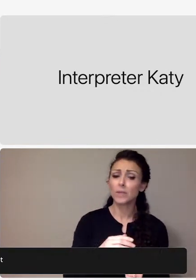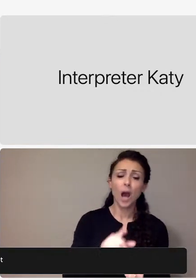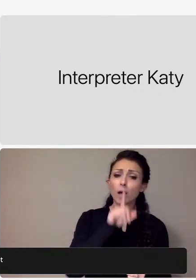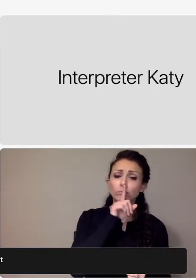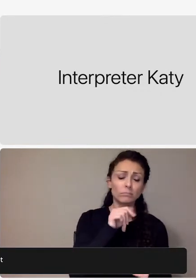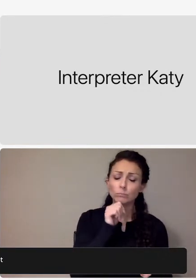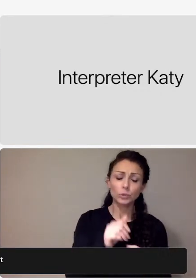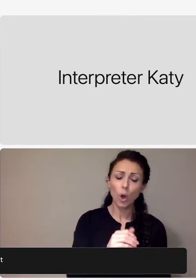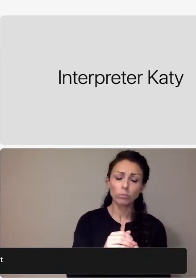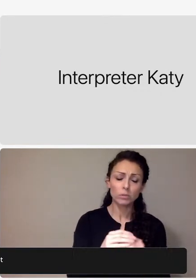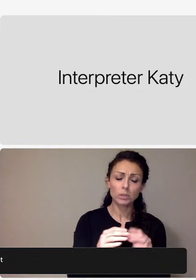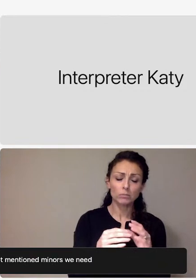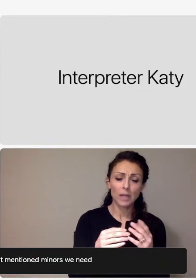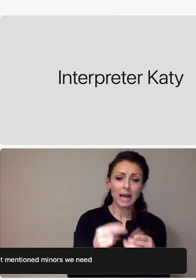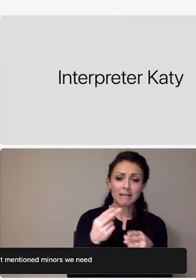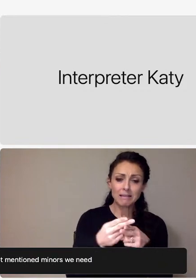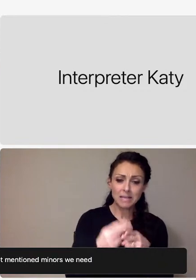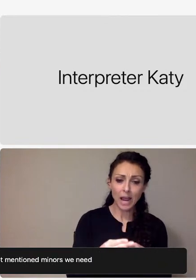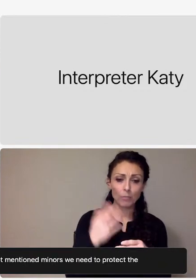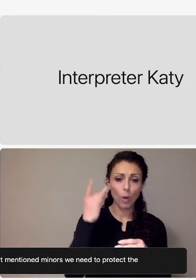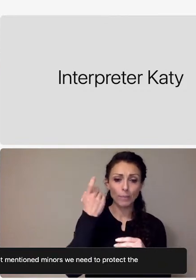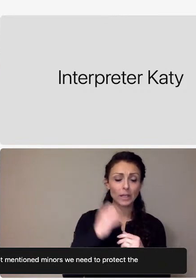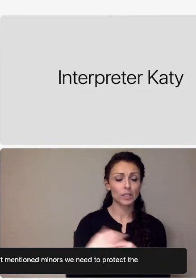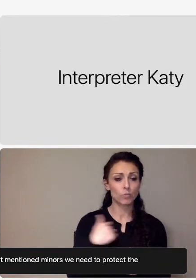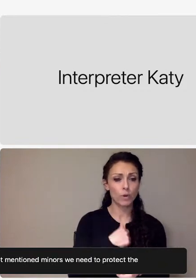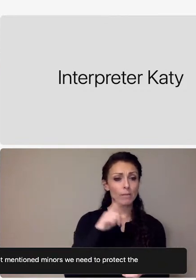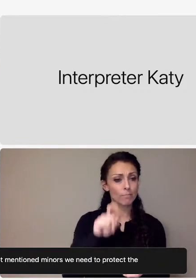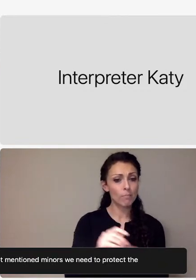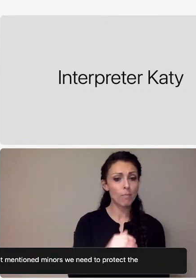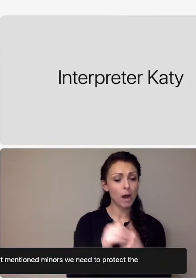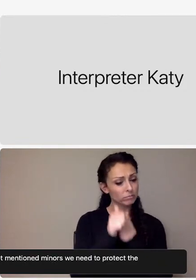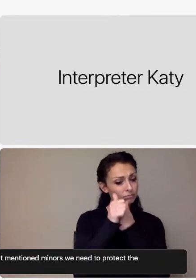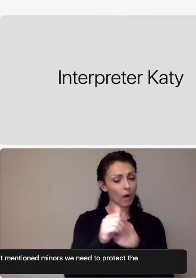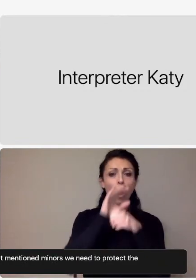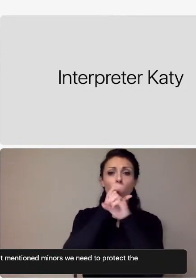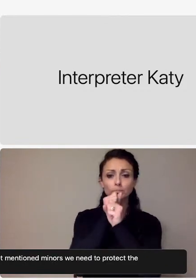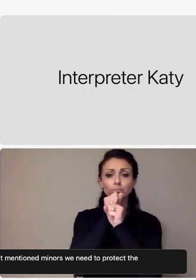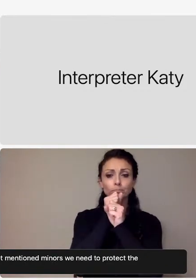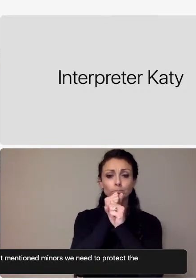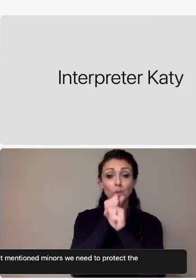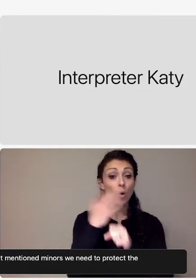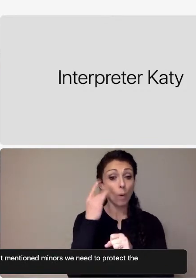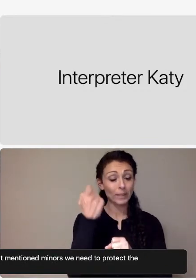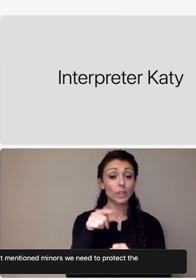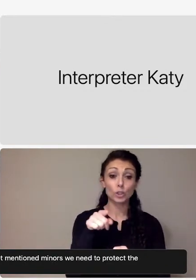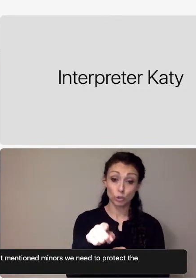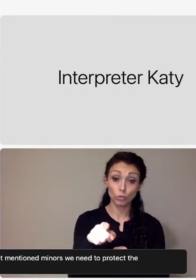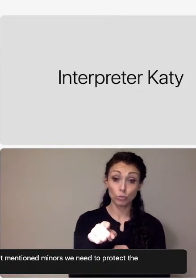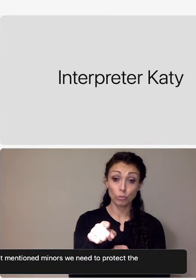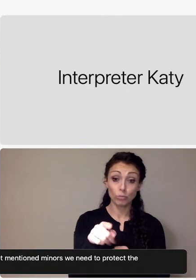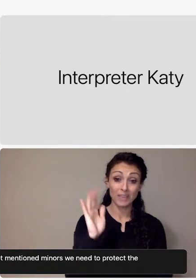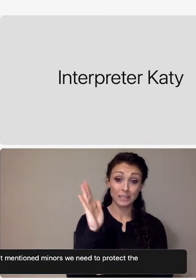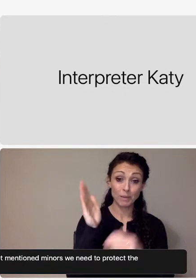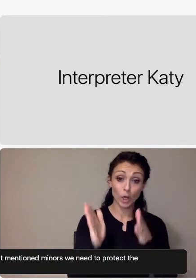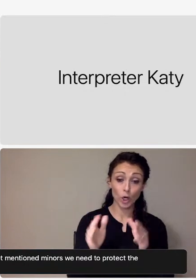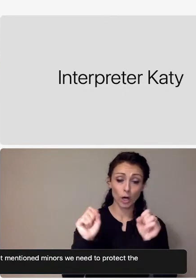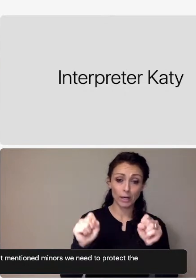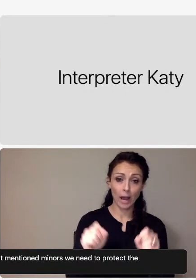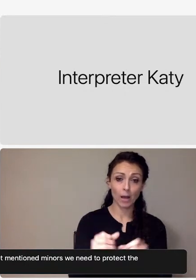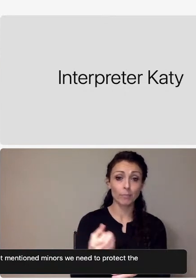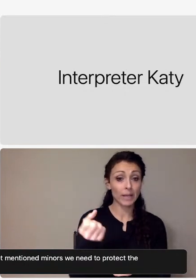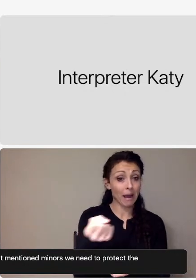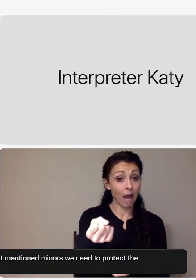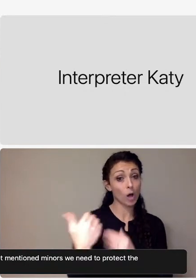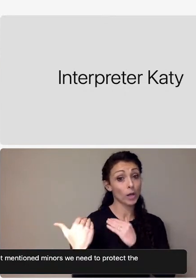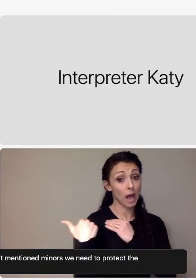need to protect uh the confidentiality piece and so you can be held liable for that so just would appreciate